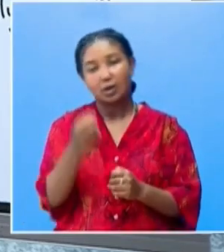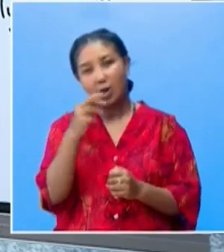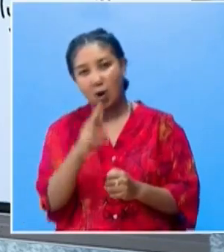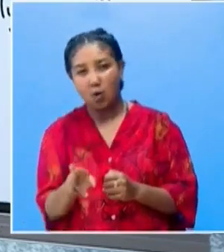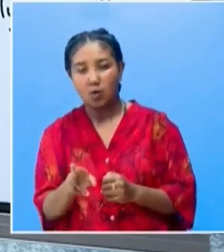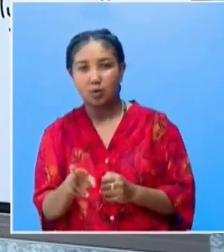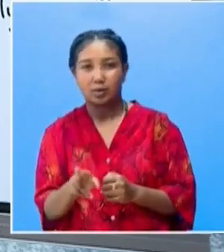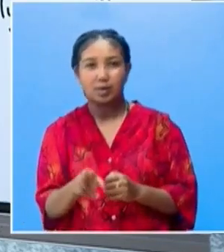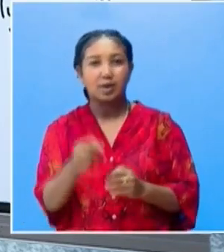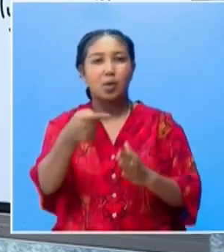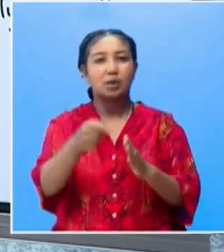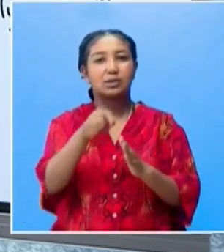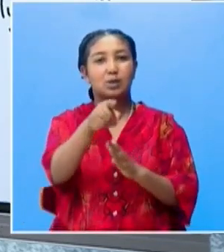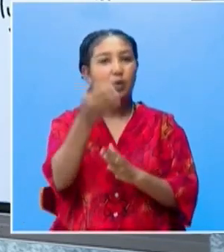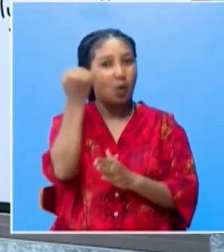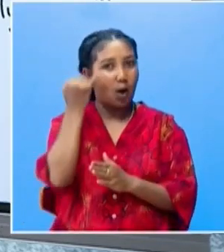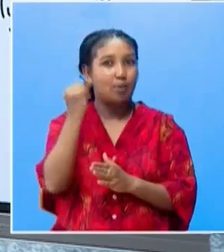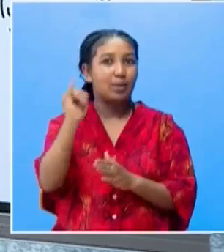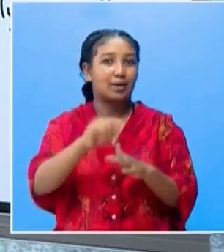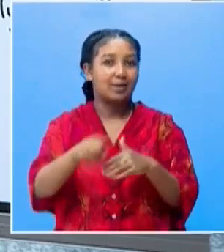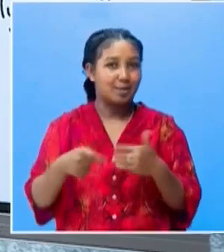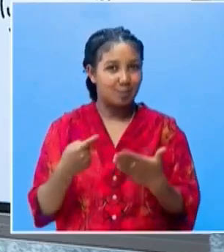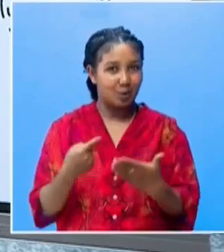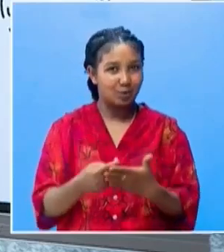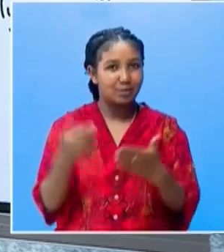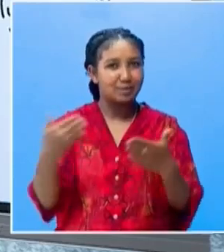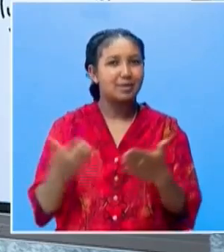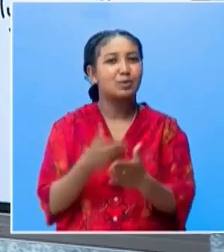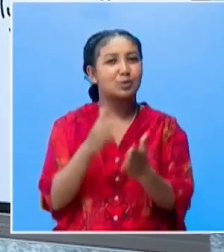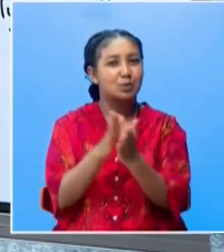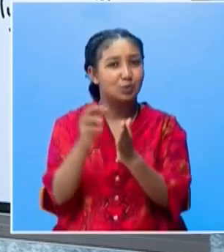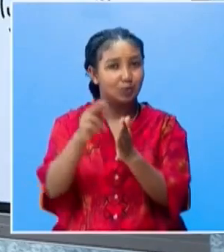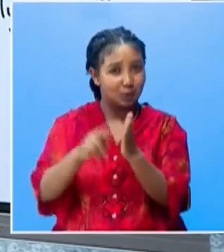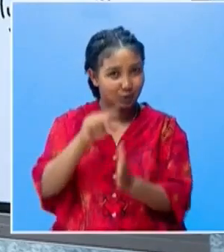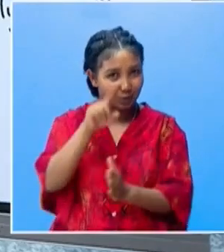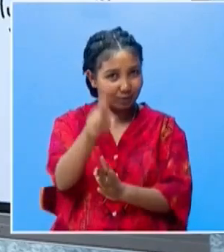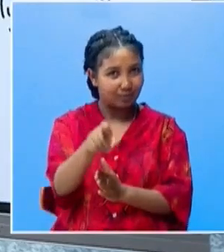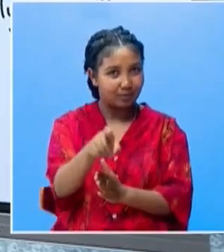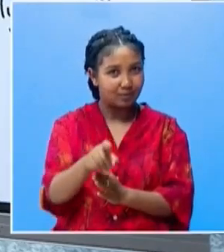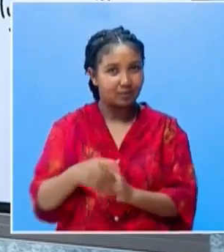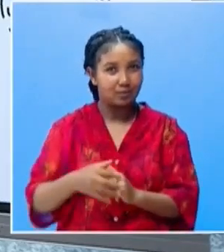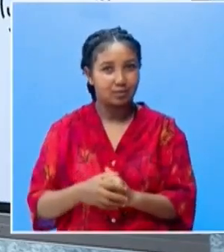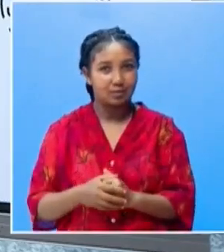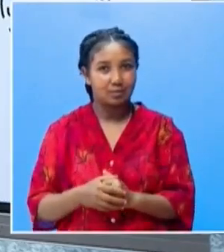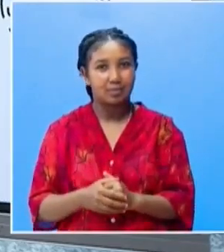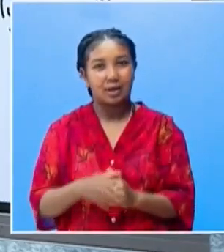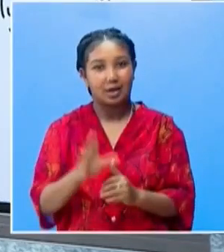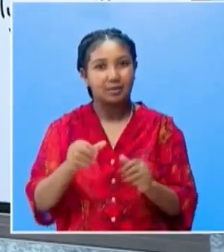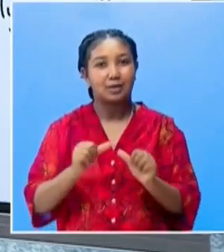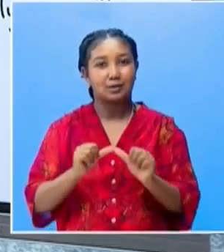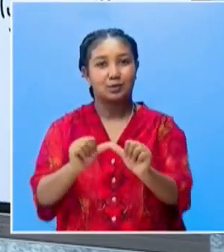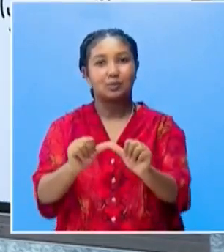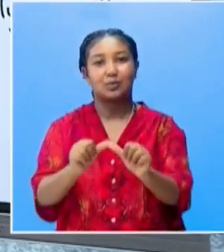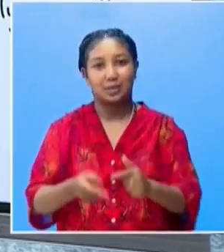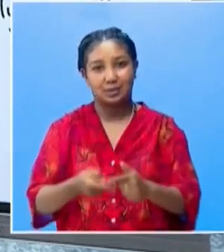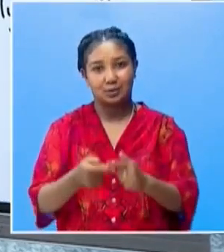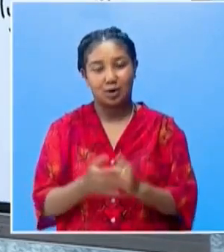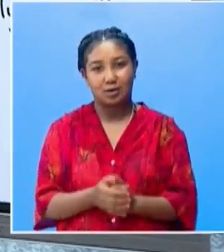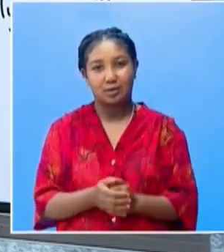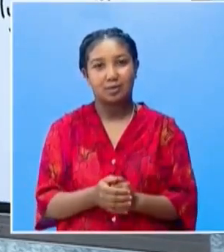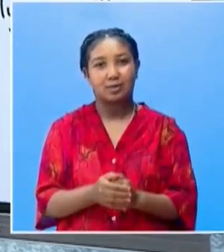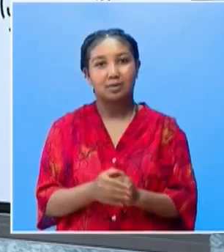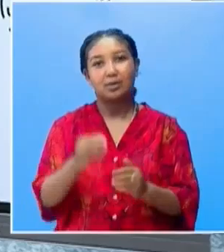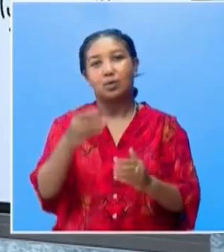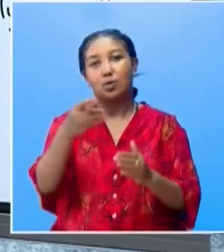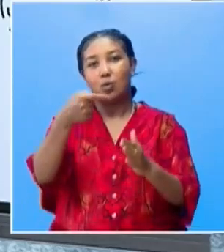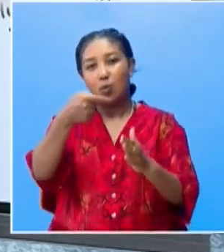Or what is your opinion about the new school rule? Yes? And let's go to the next one. What do you